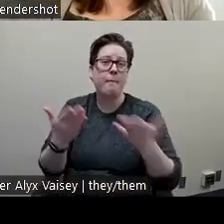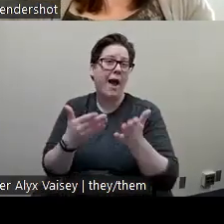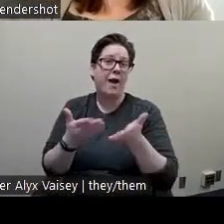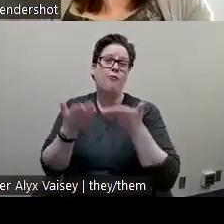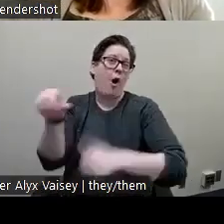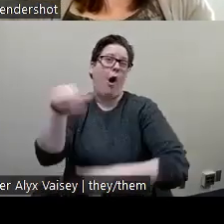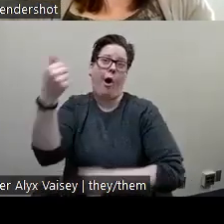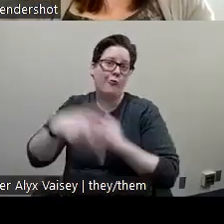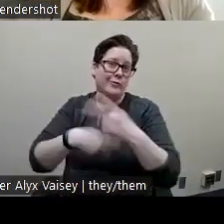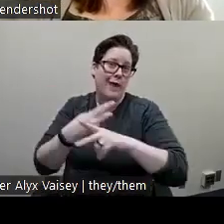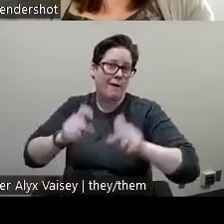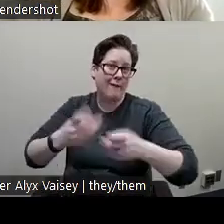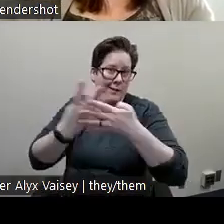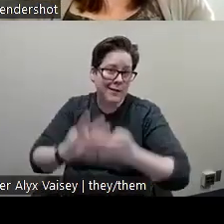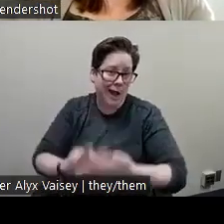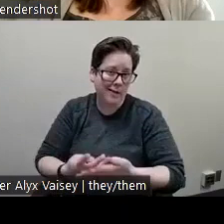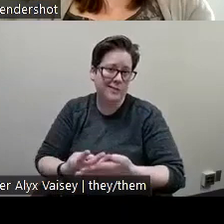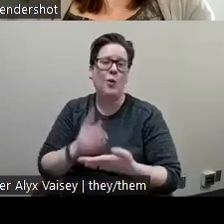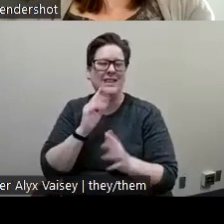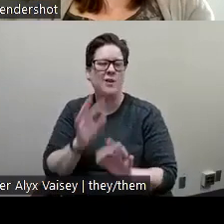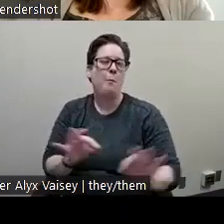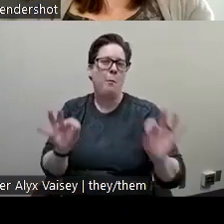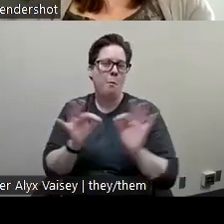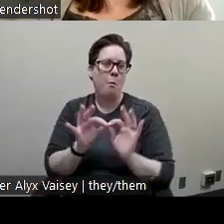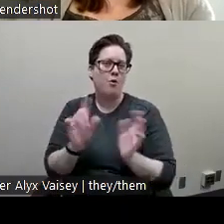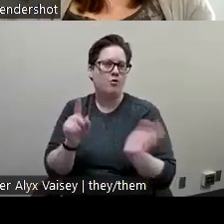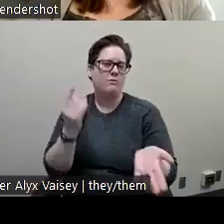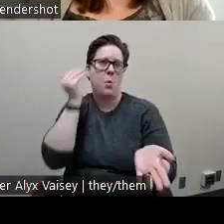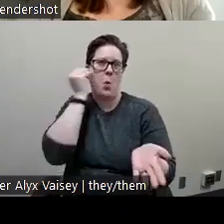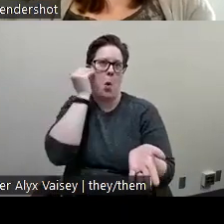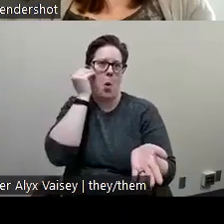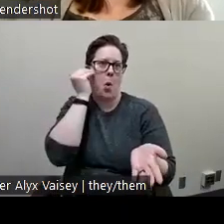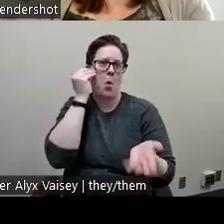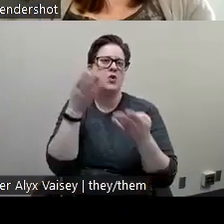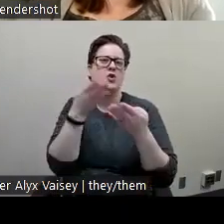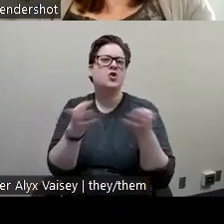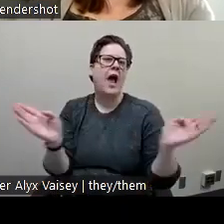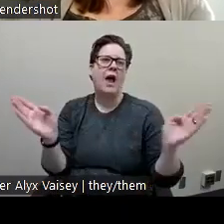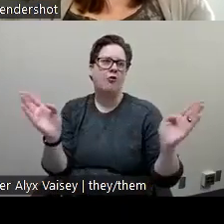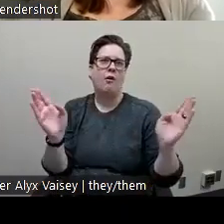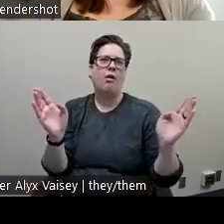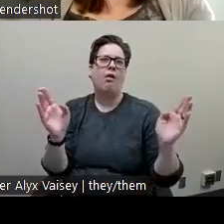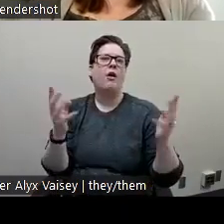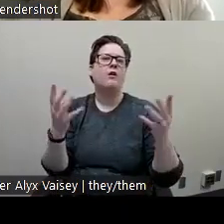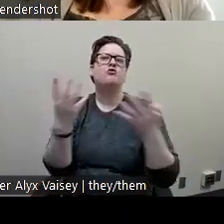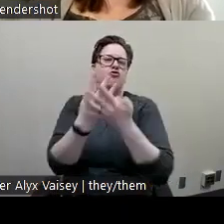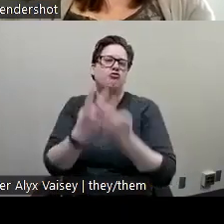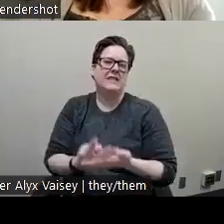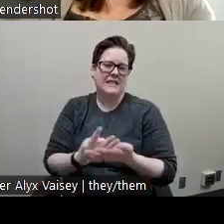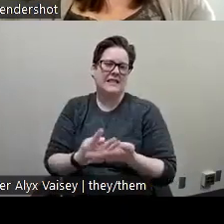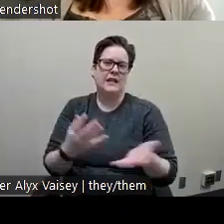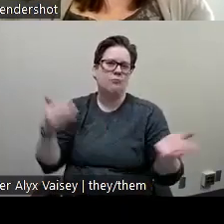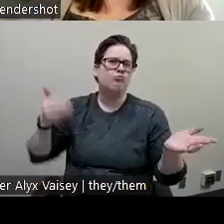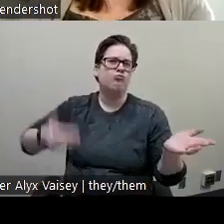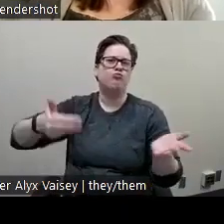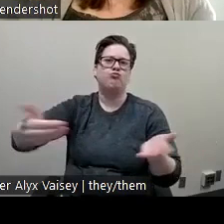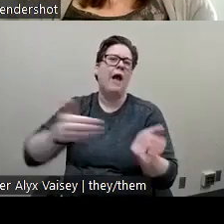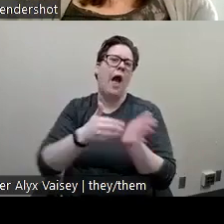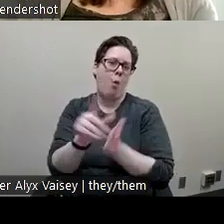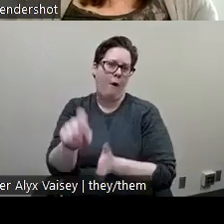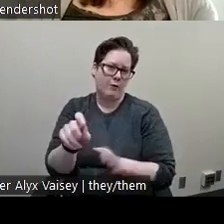screenings. So it's really important to just kind of have an idea of general population screenings and getting those screenings that are recommended to